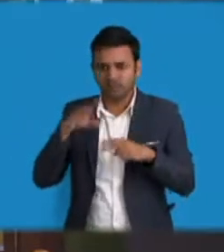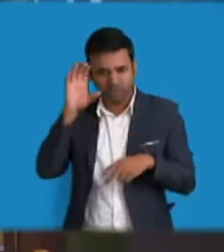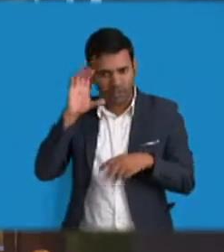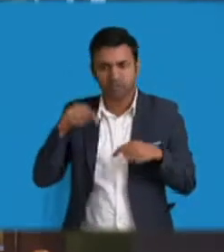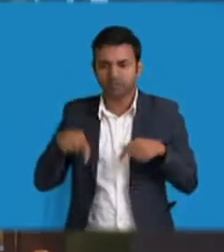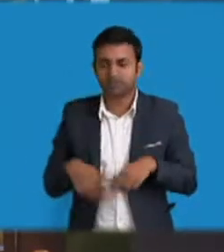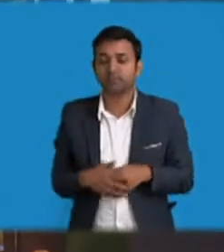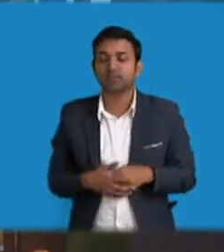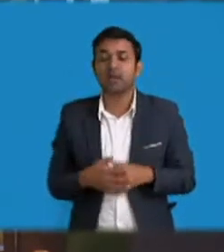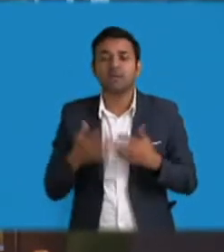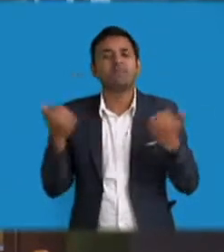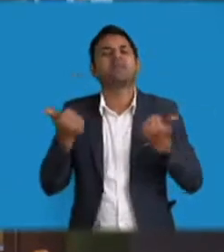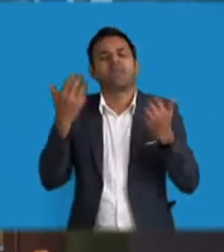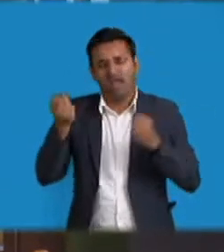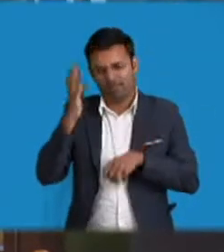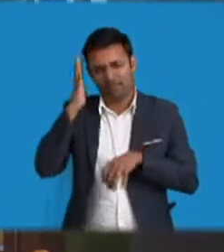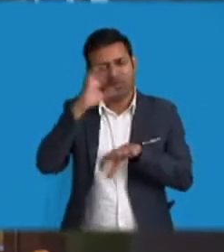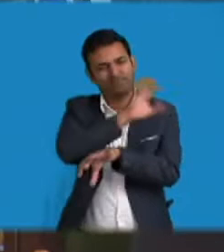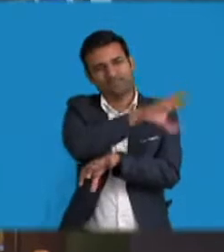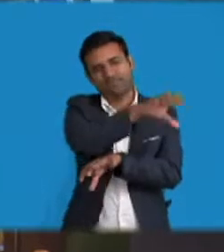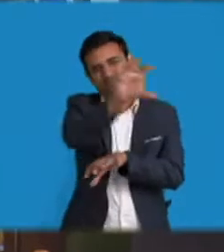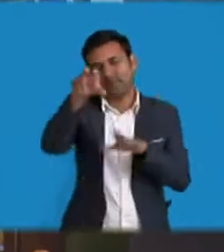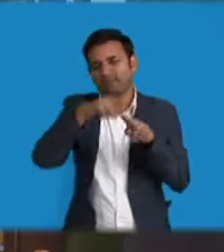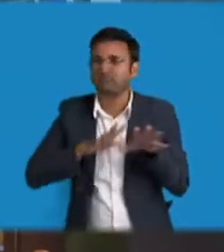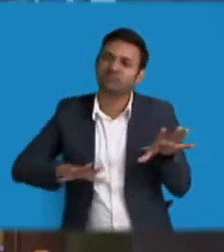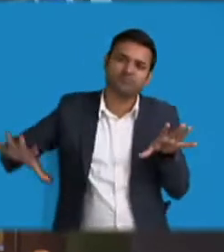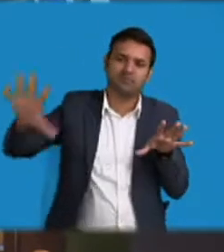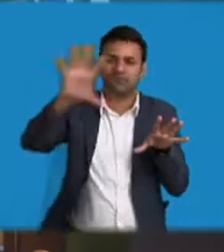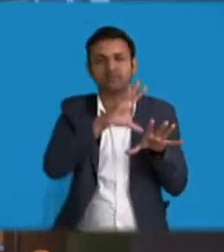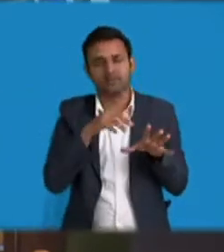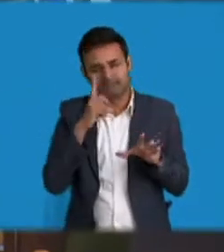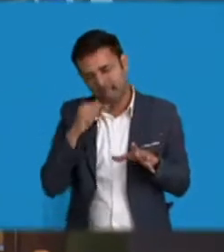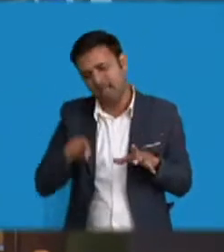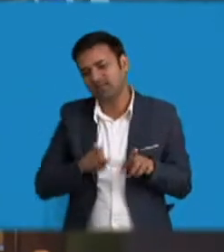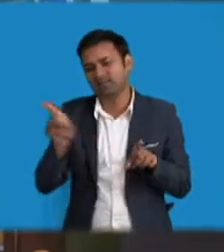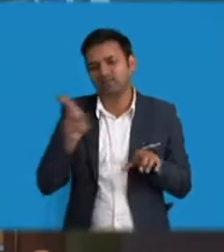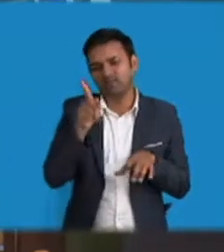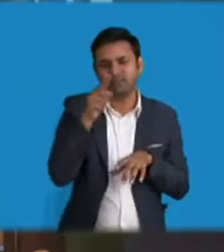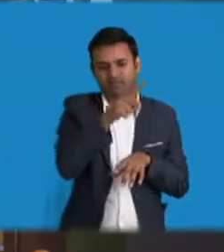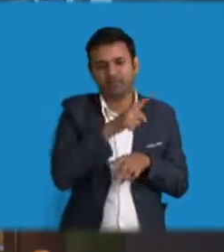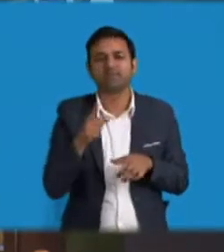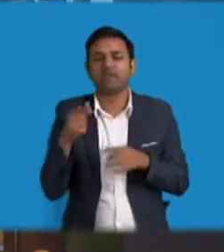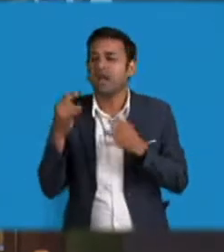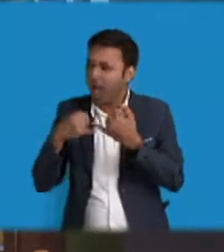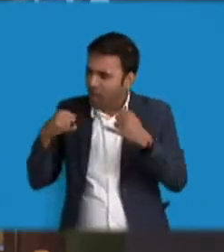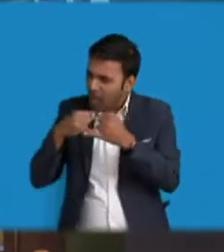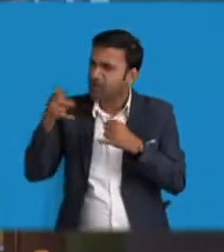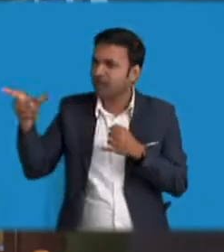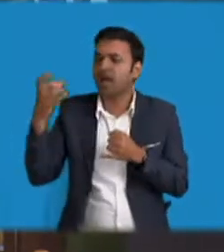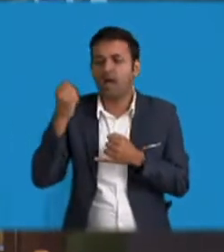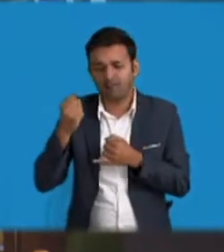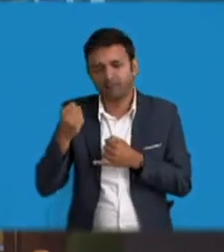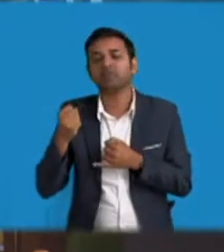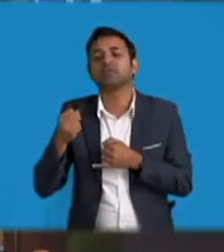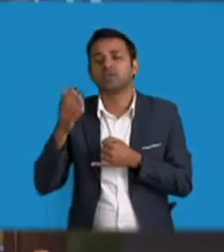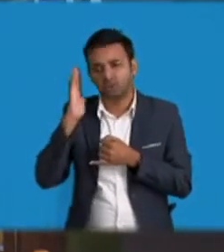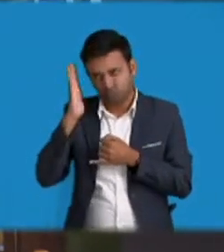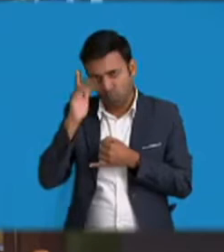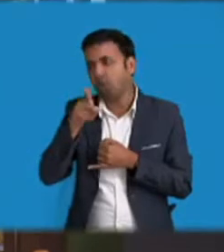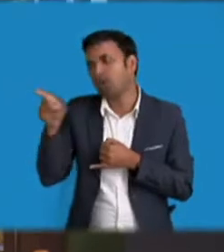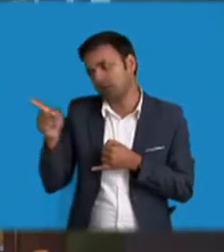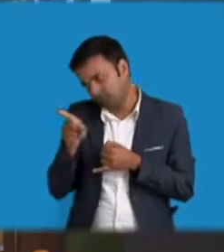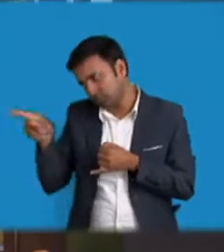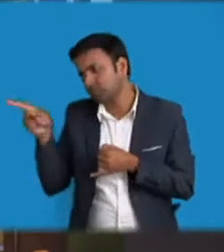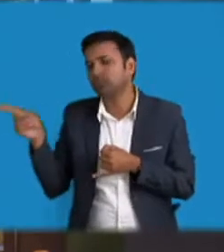Fiji. The reason why we've got schools right in the interior and maritime division is that we want to provide accessibility to education to children.